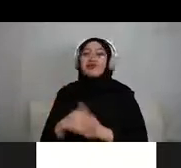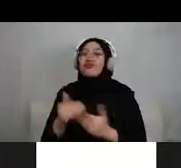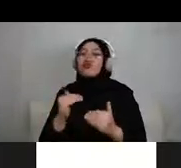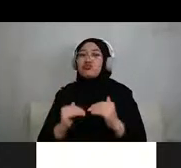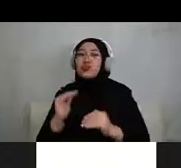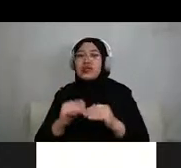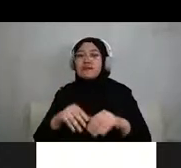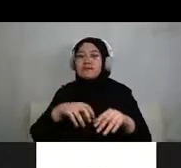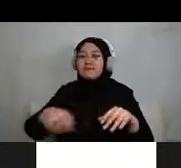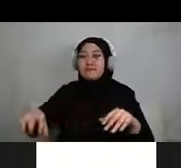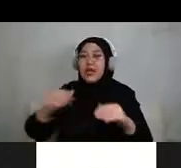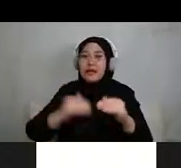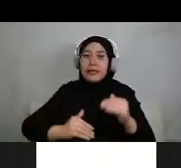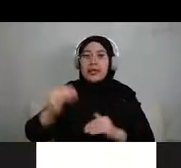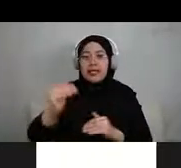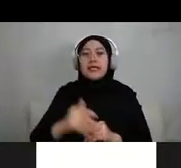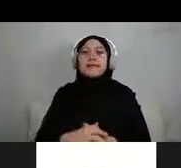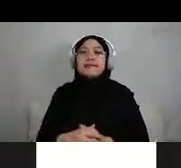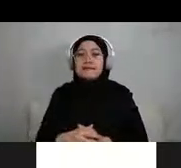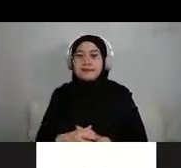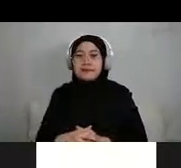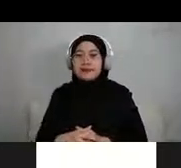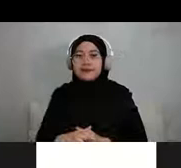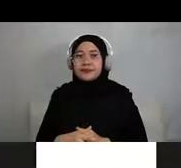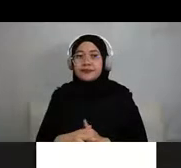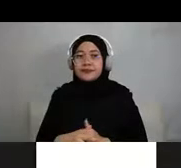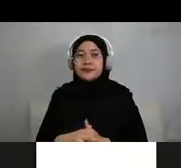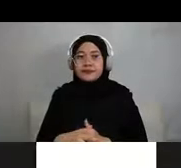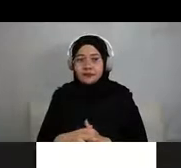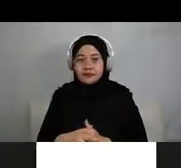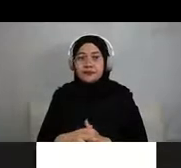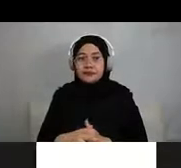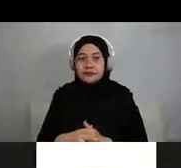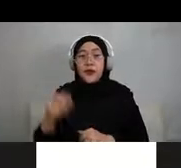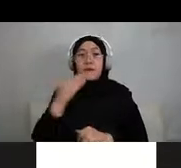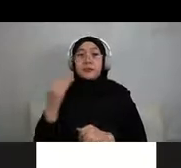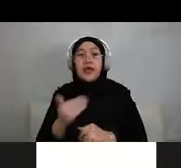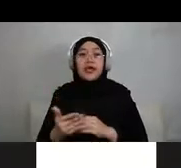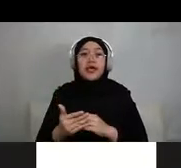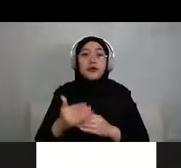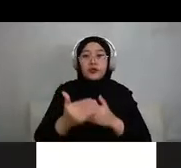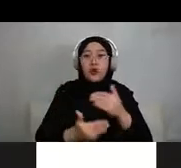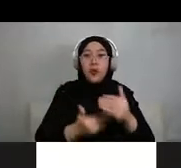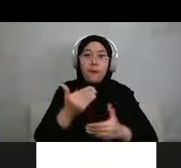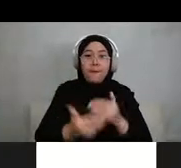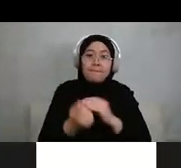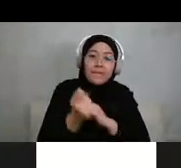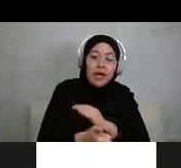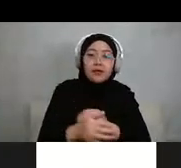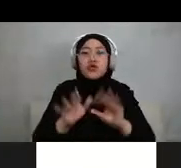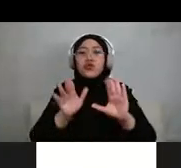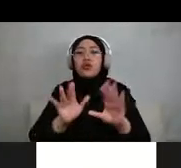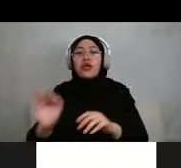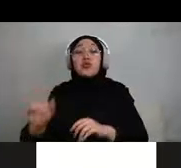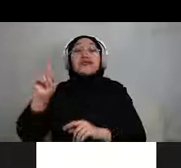the cost of the running was almost 10,000 rupiah per kilometer. And here the project financing structure was